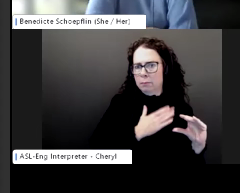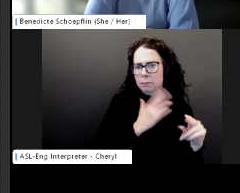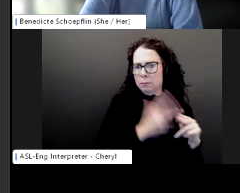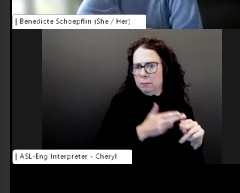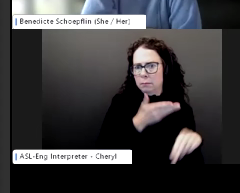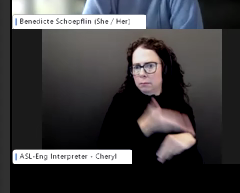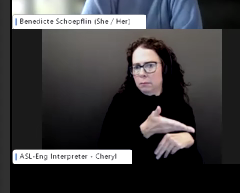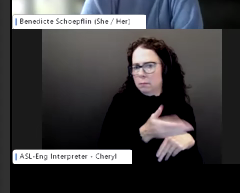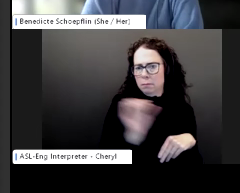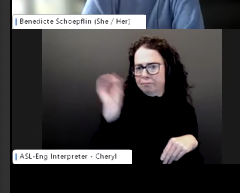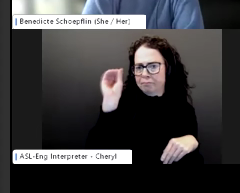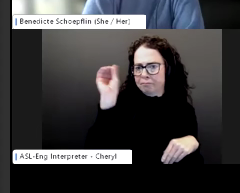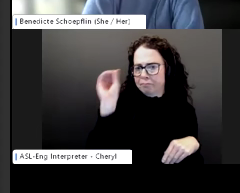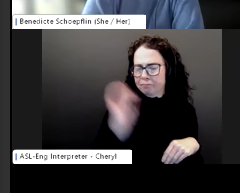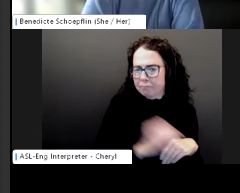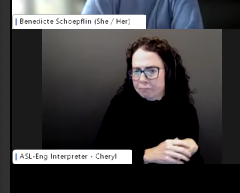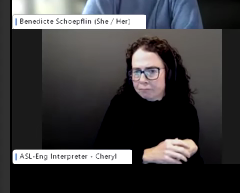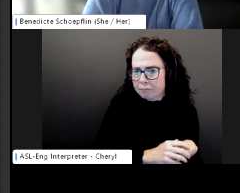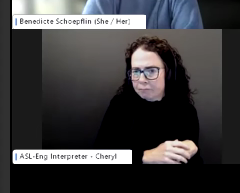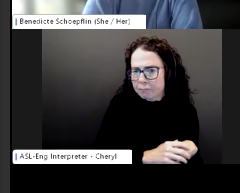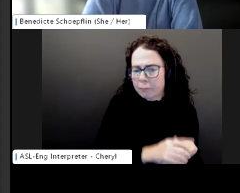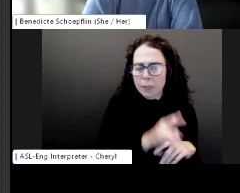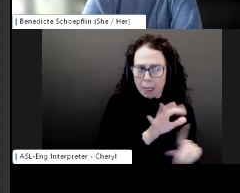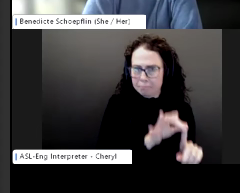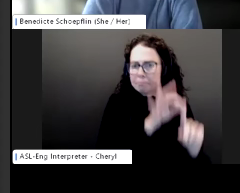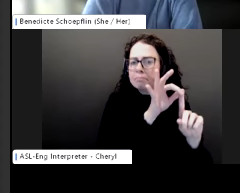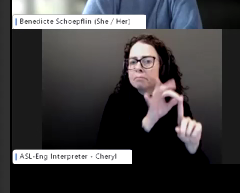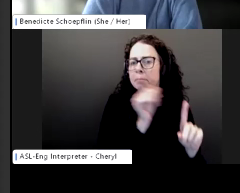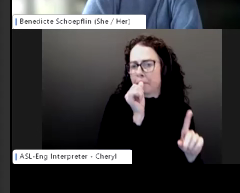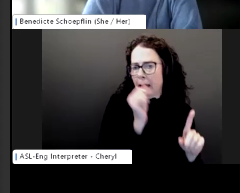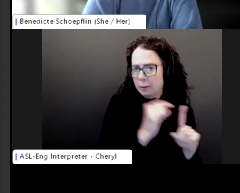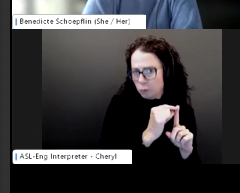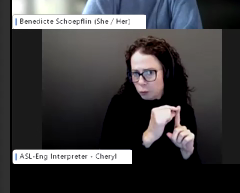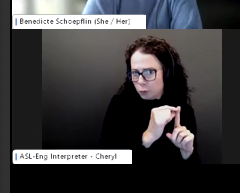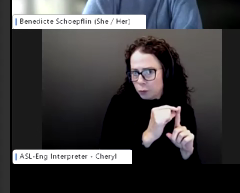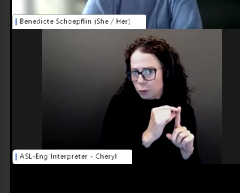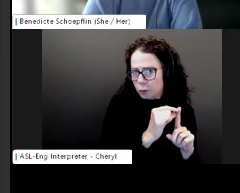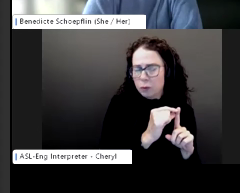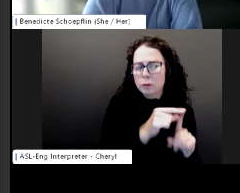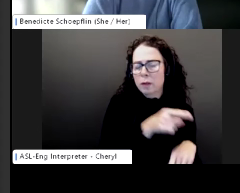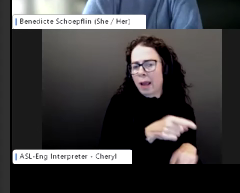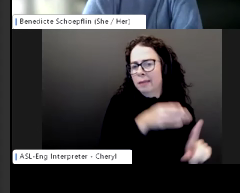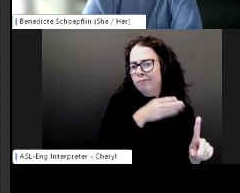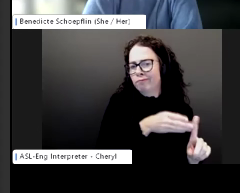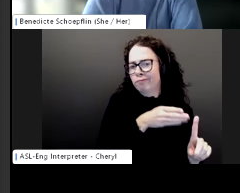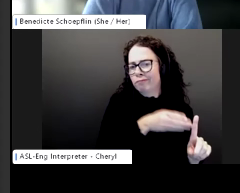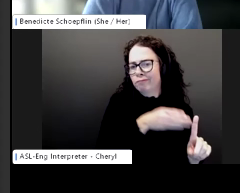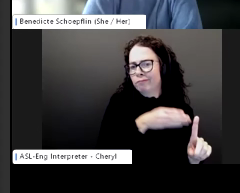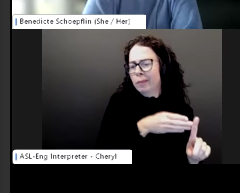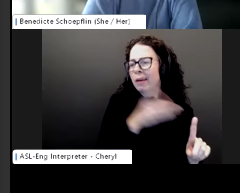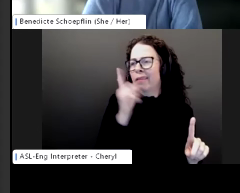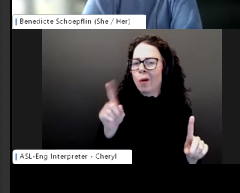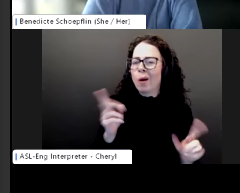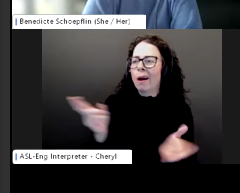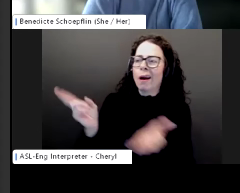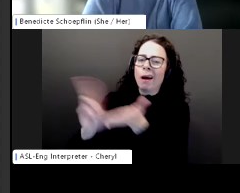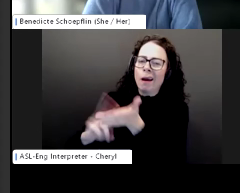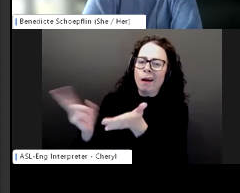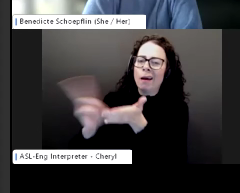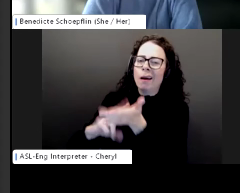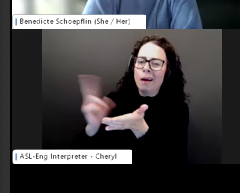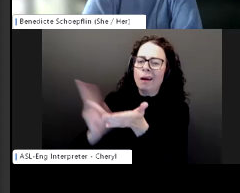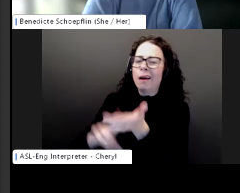Mm-hmm. Obviously, it's going to have a unique password, and you just use that email address every time you are signing up for online